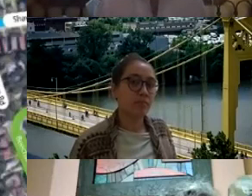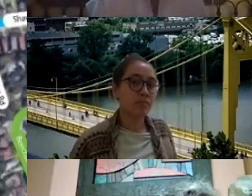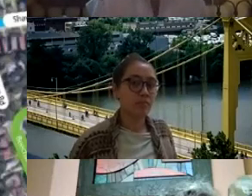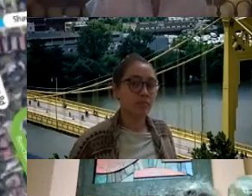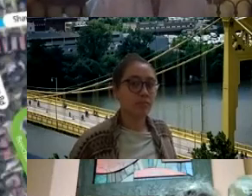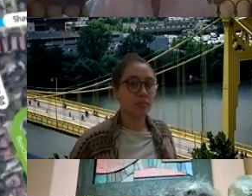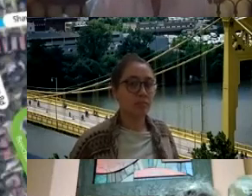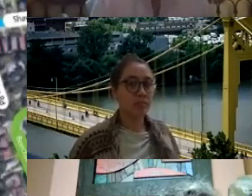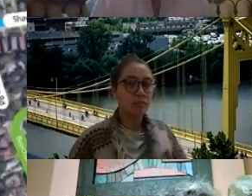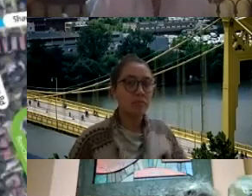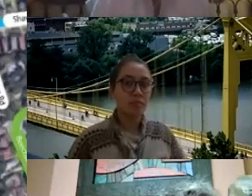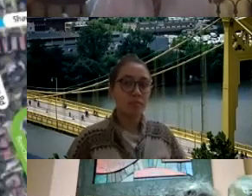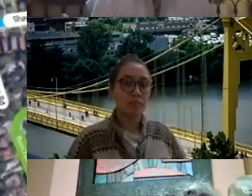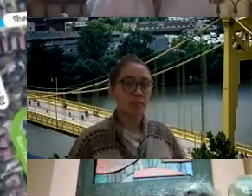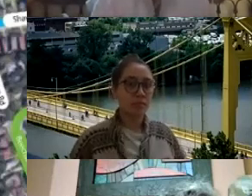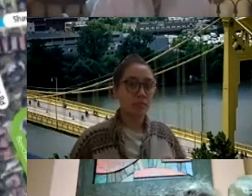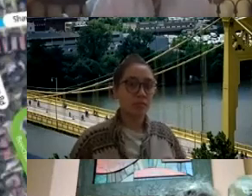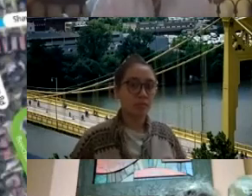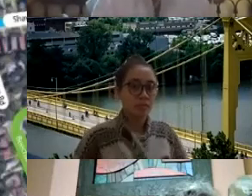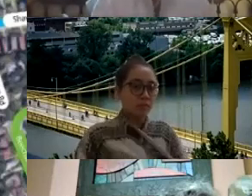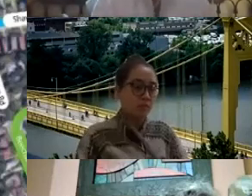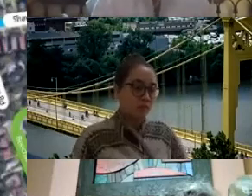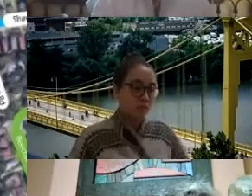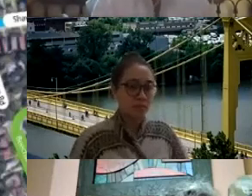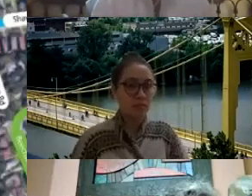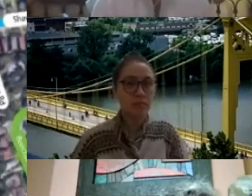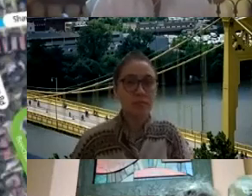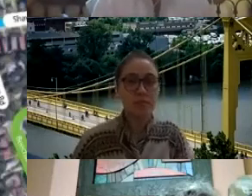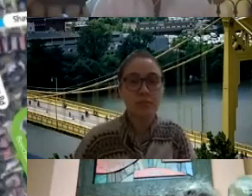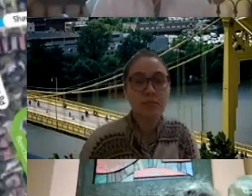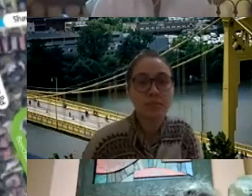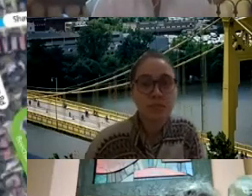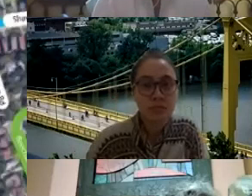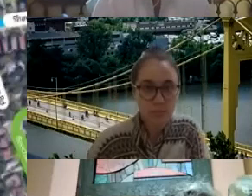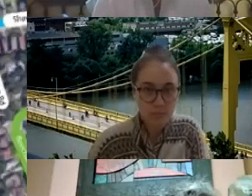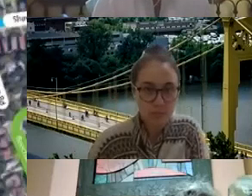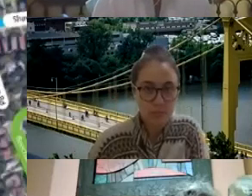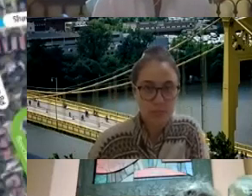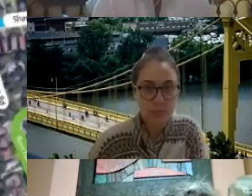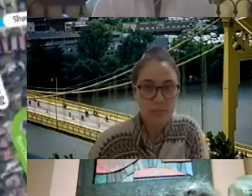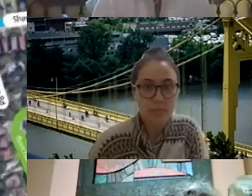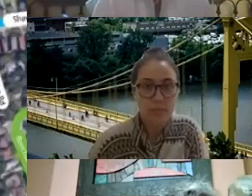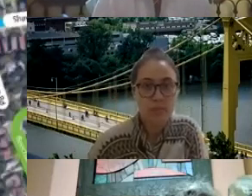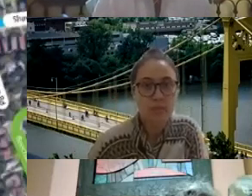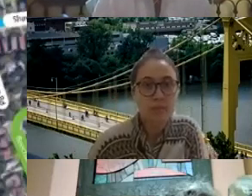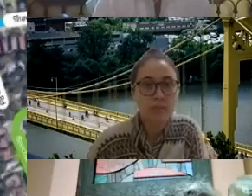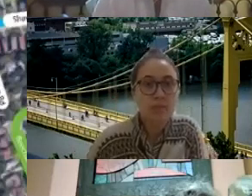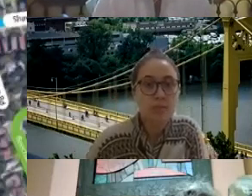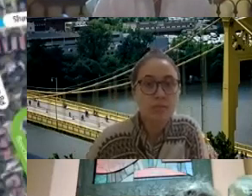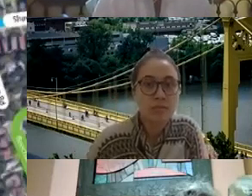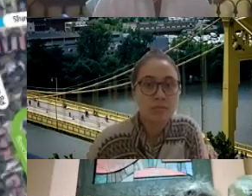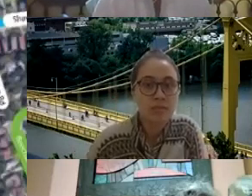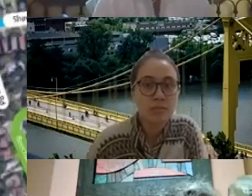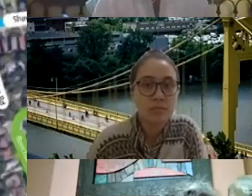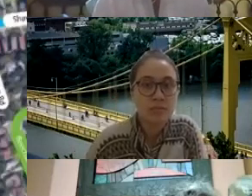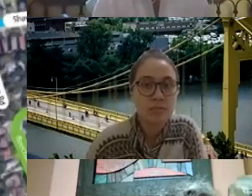clear. So if I can walk through the segments and what changes, if any, would occur on those.